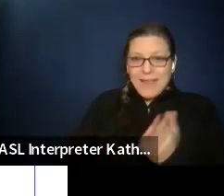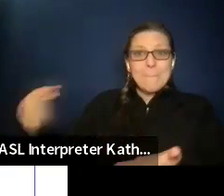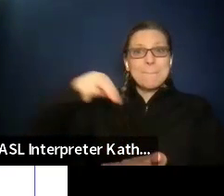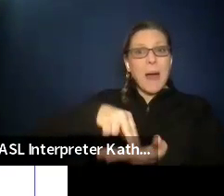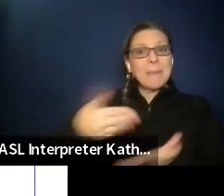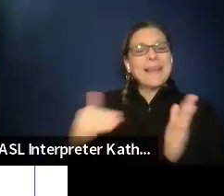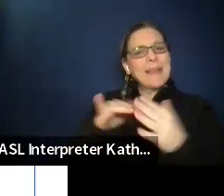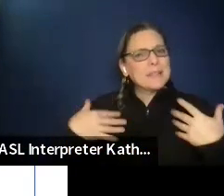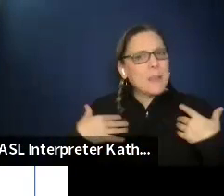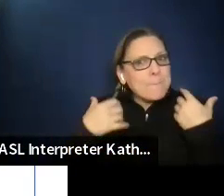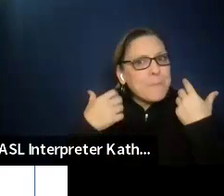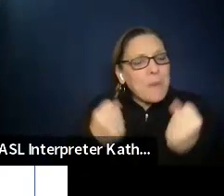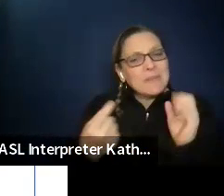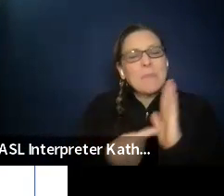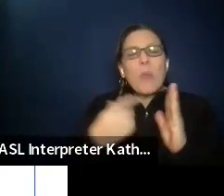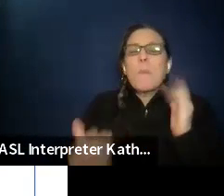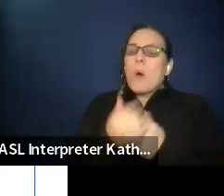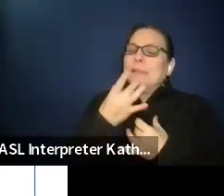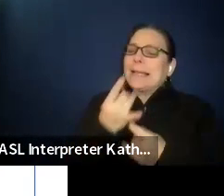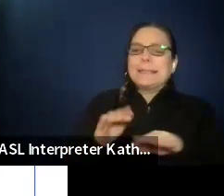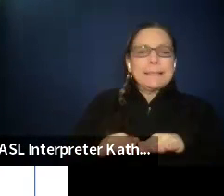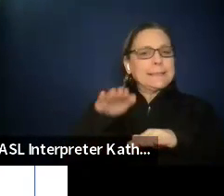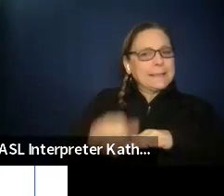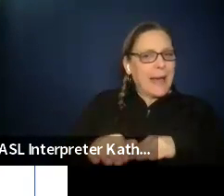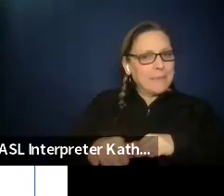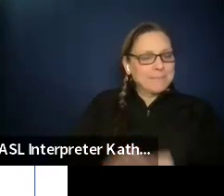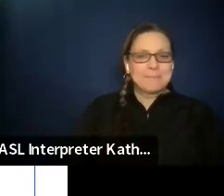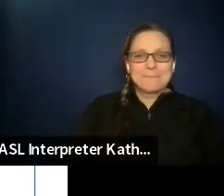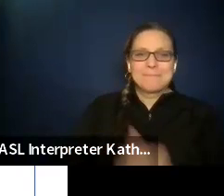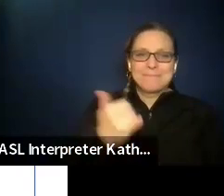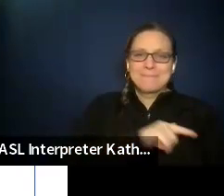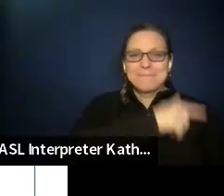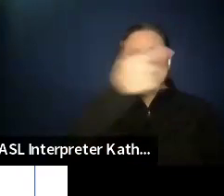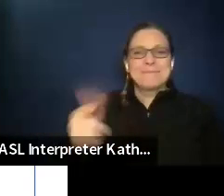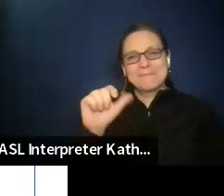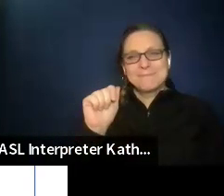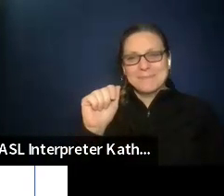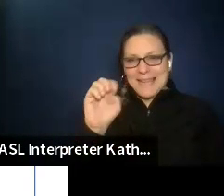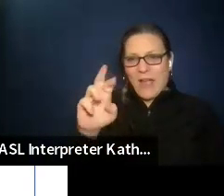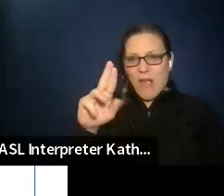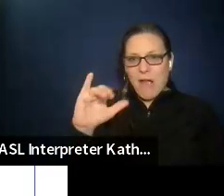the bravest and sometimes the most delicious step of all. And now I'll pass things over to Erica.